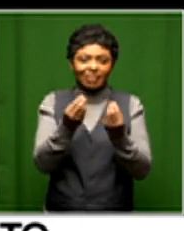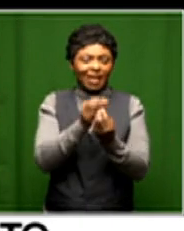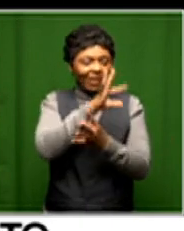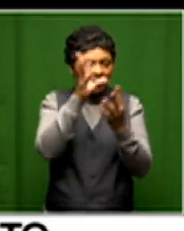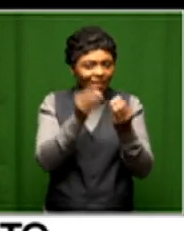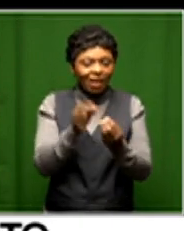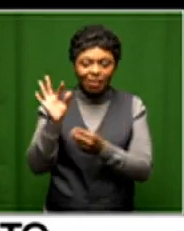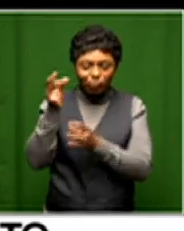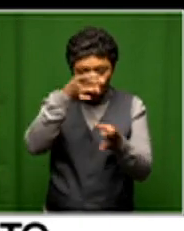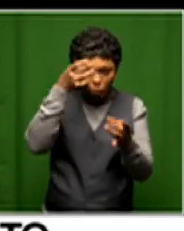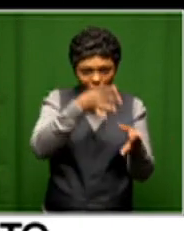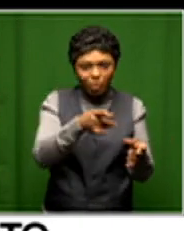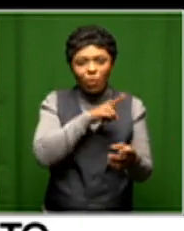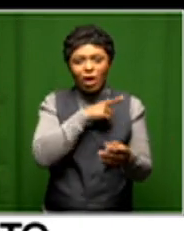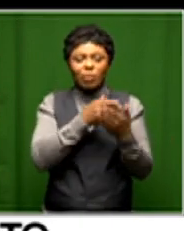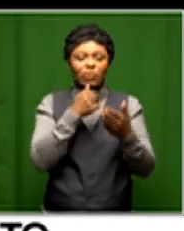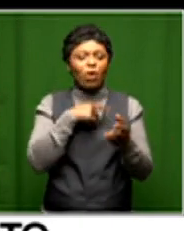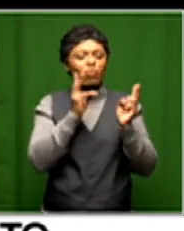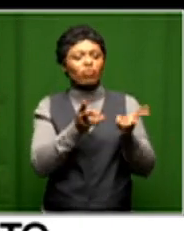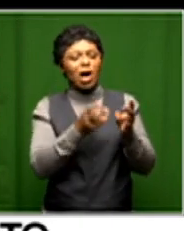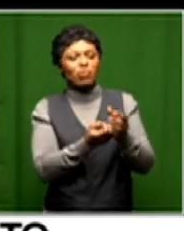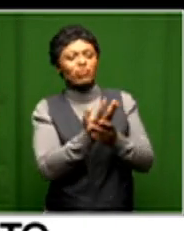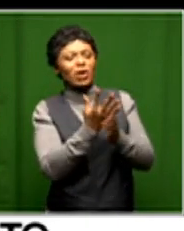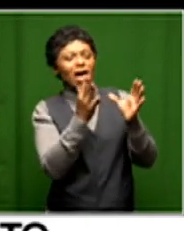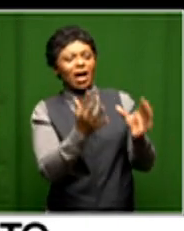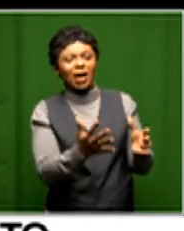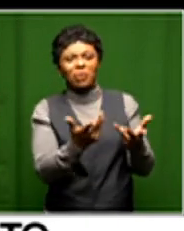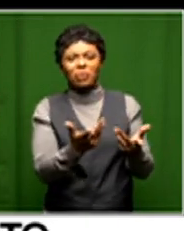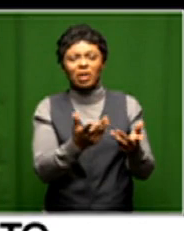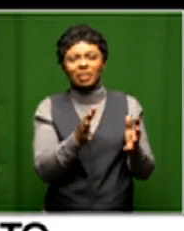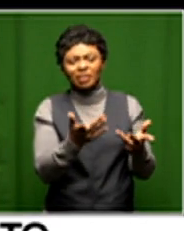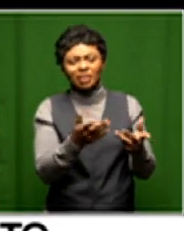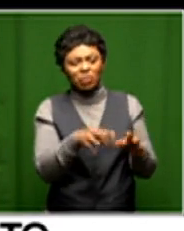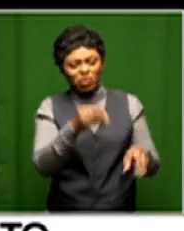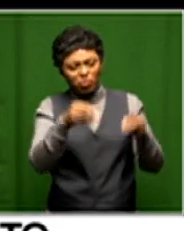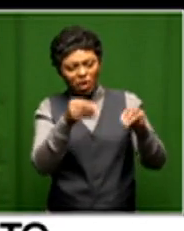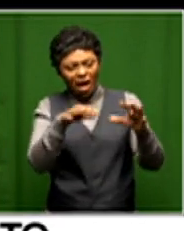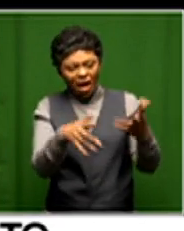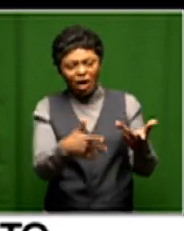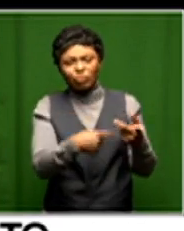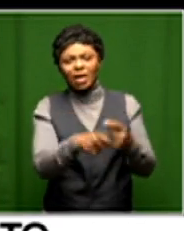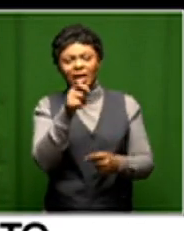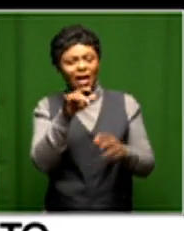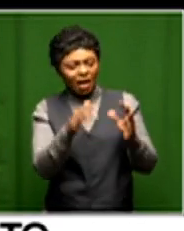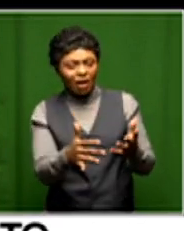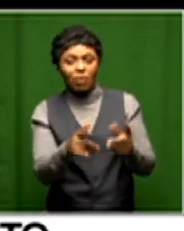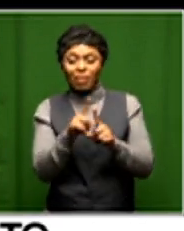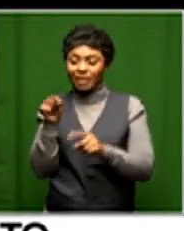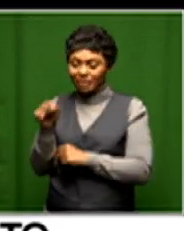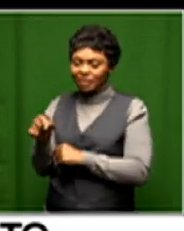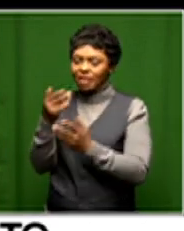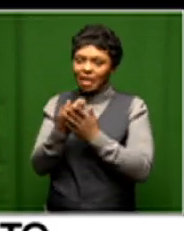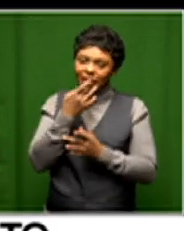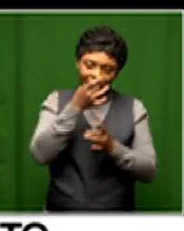natural resources as well as nature conservation. You see, space technology allows you